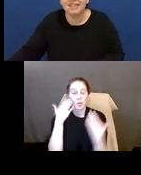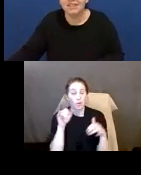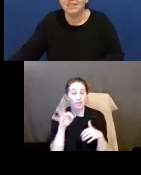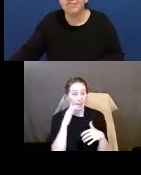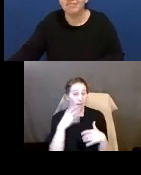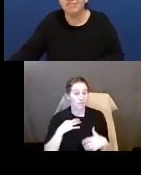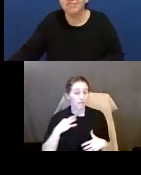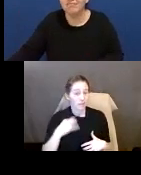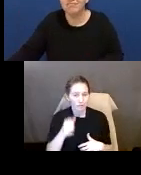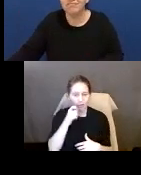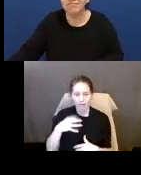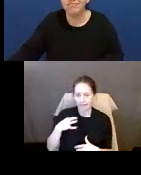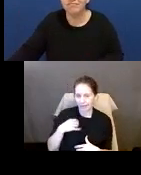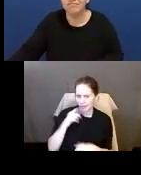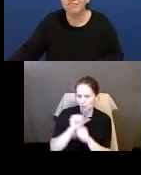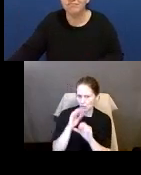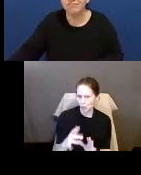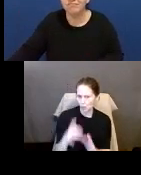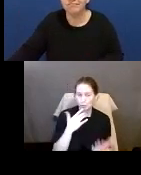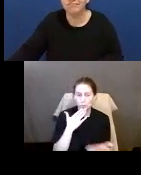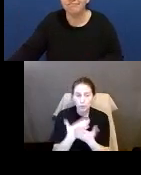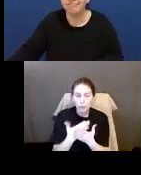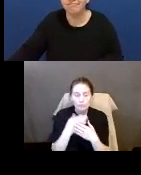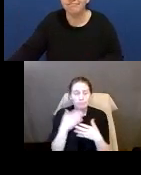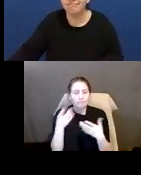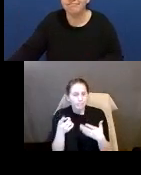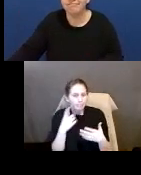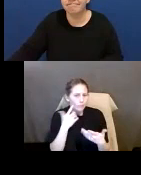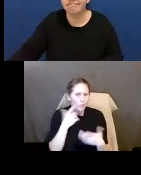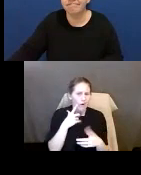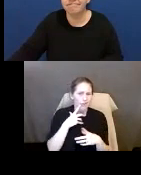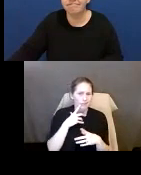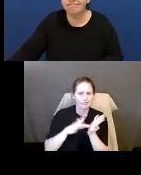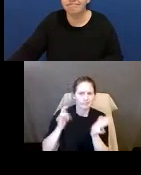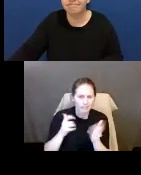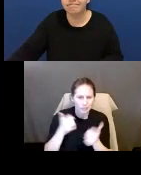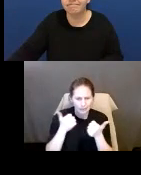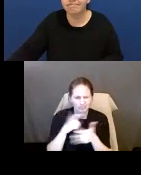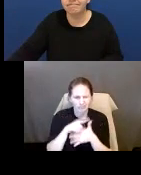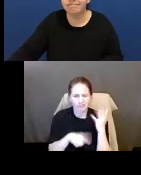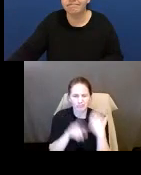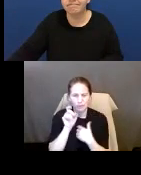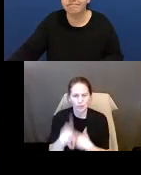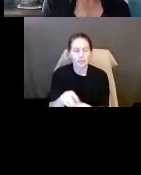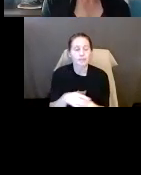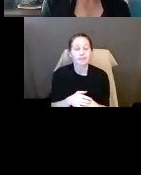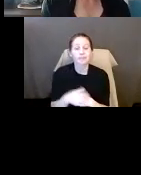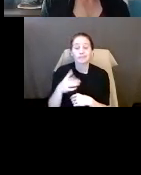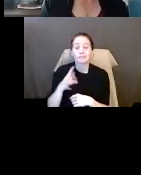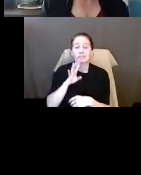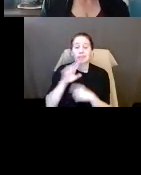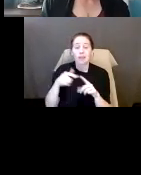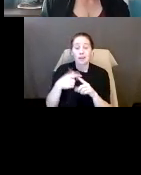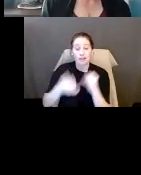were the laborers treated well or the laborers treated poorly, those types of questions. As we talked about last time,